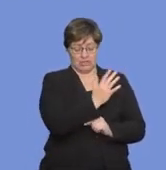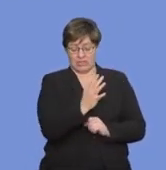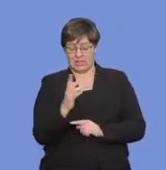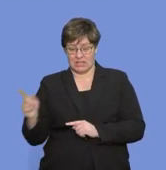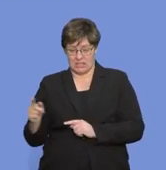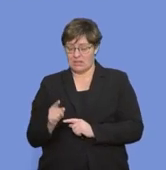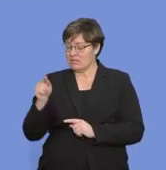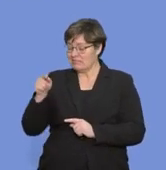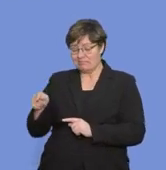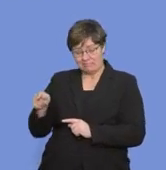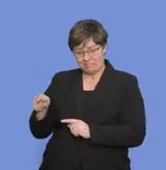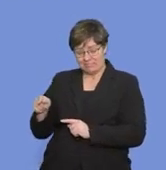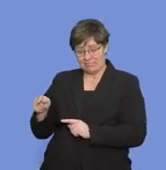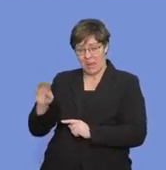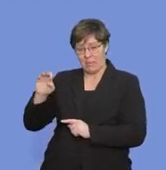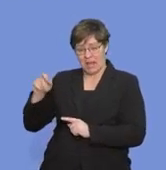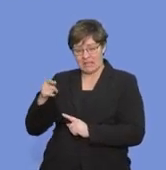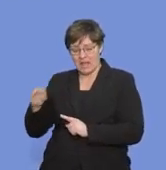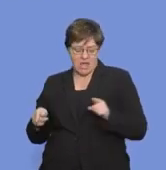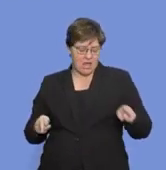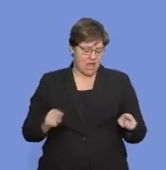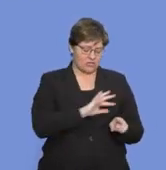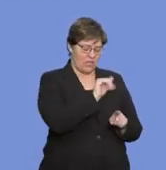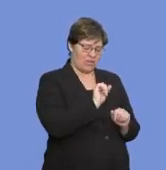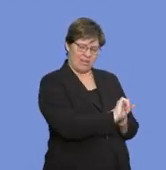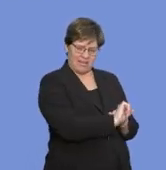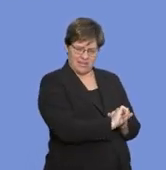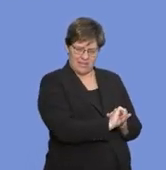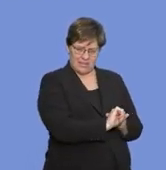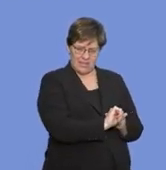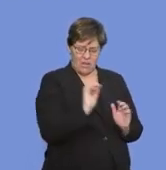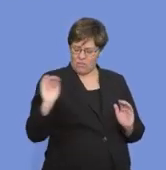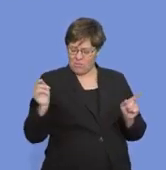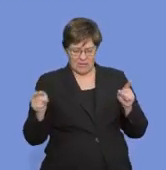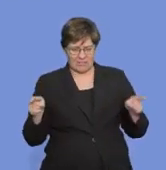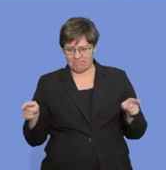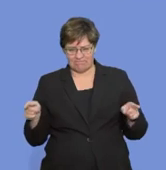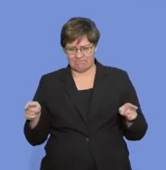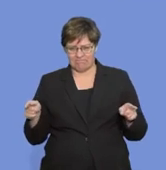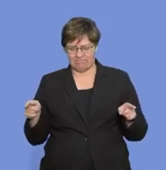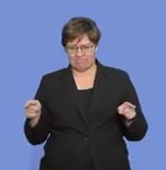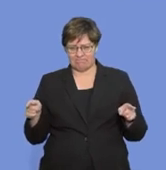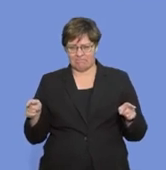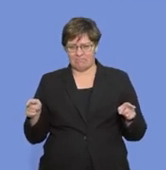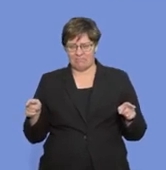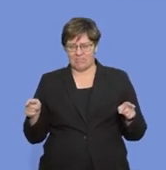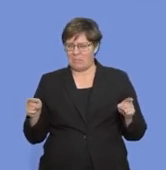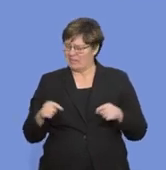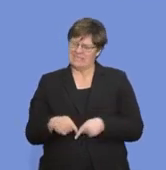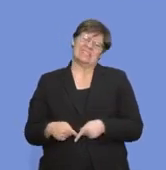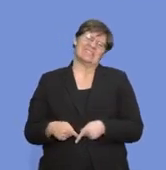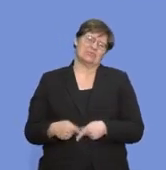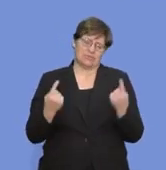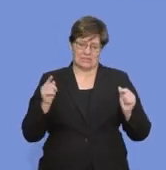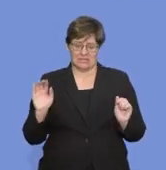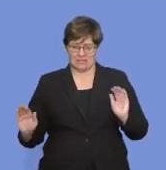at the three, so if we have a look at the Madagascar baobab and we look at the South African baobab, we can see that there's quite